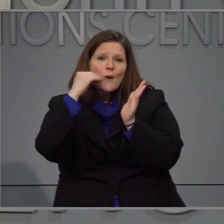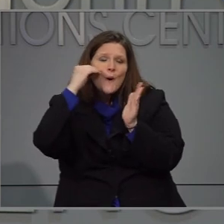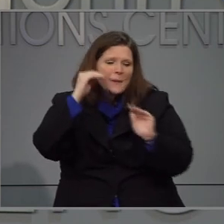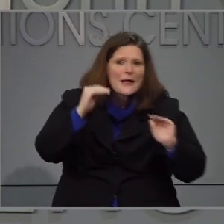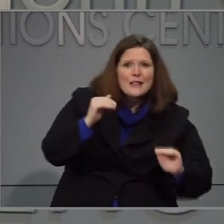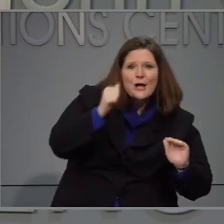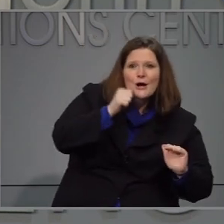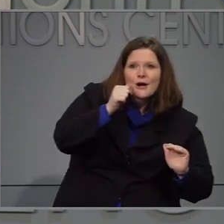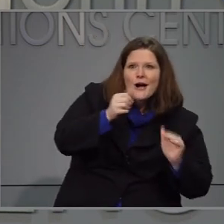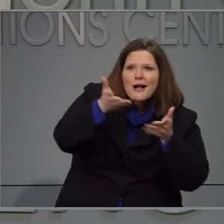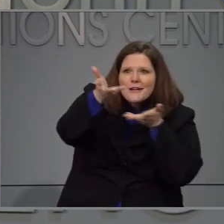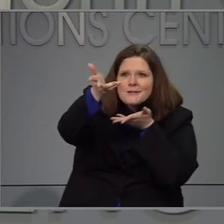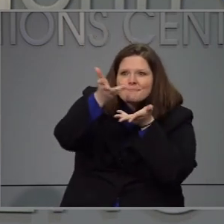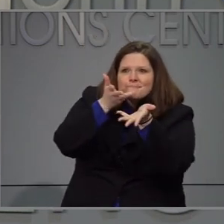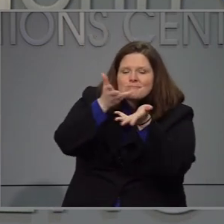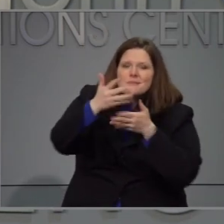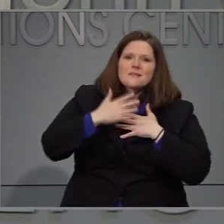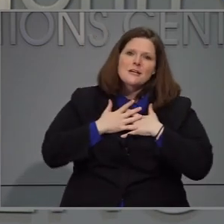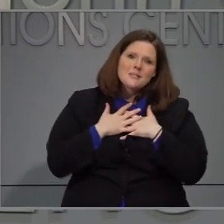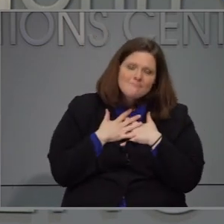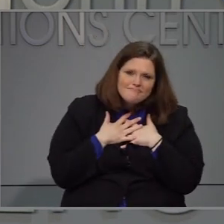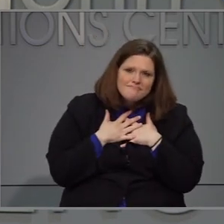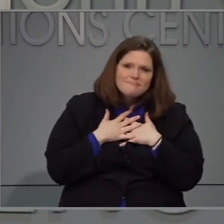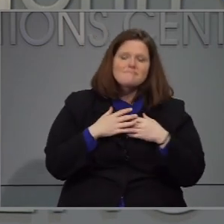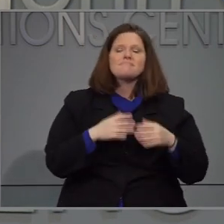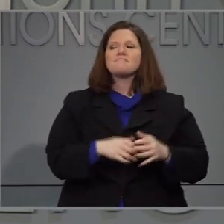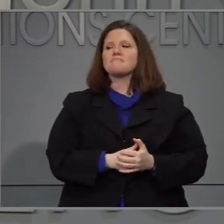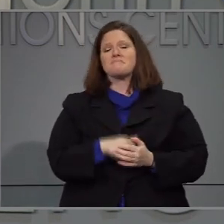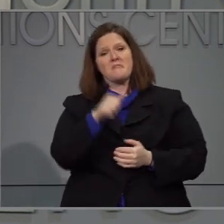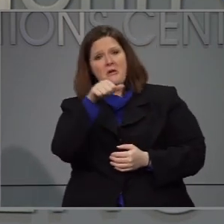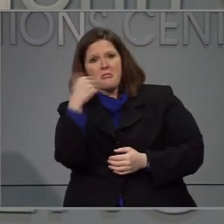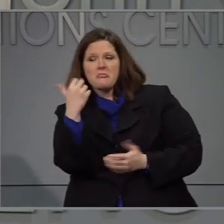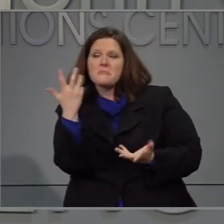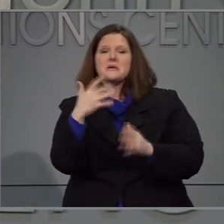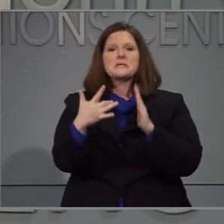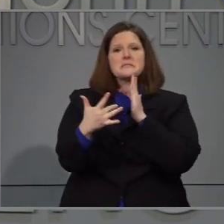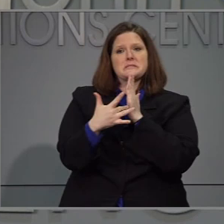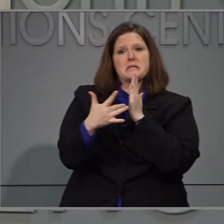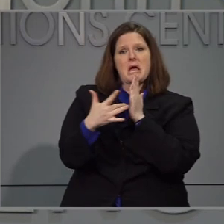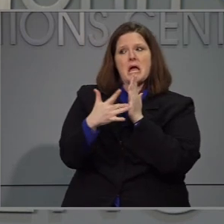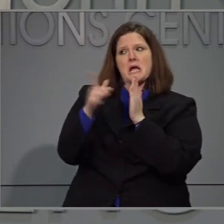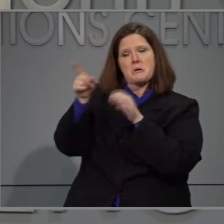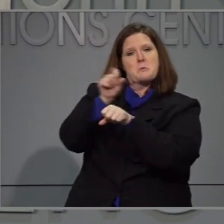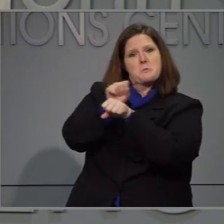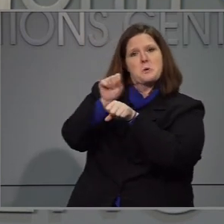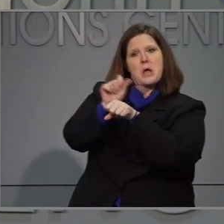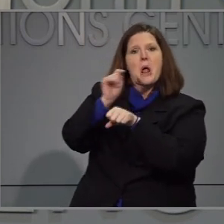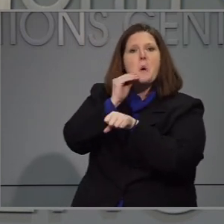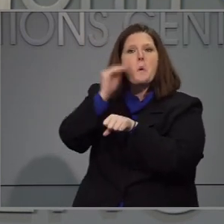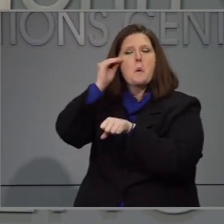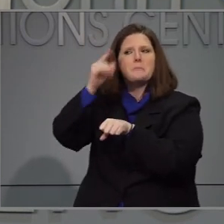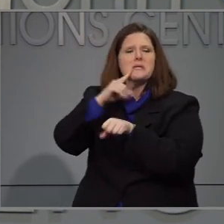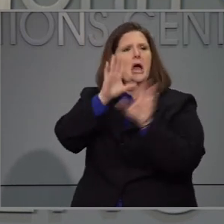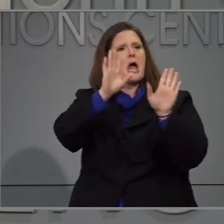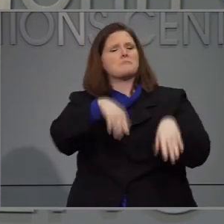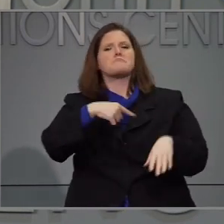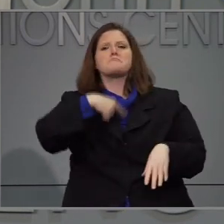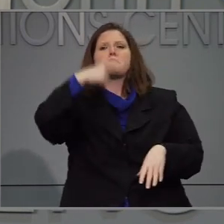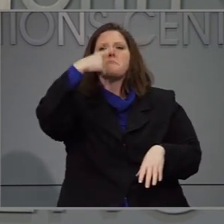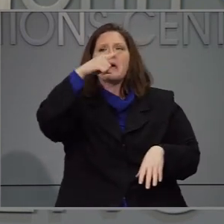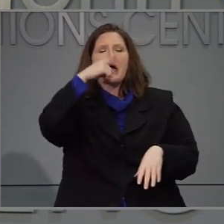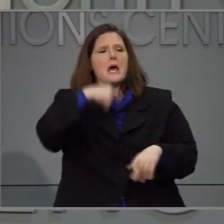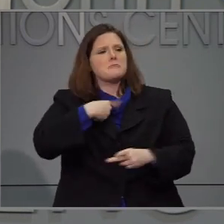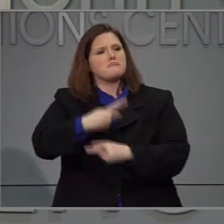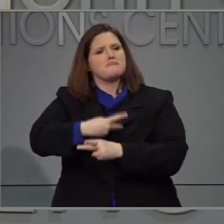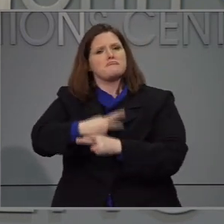I appreciate that tech worker who is working from home but says that she'll do child care for our frontline